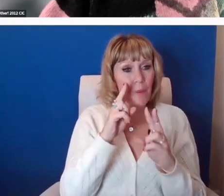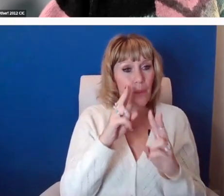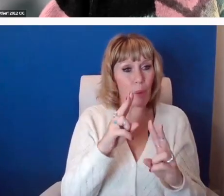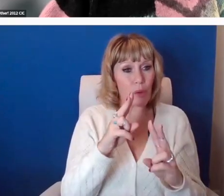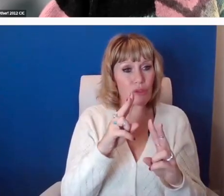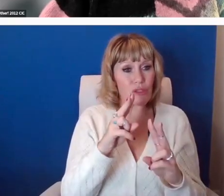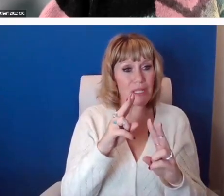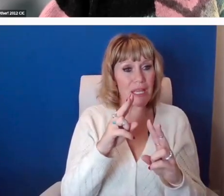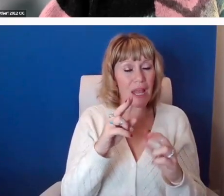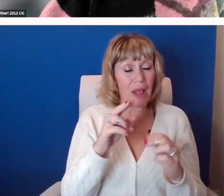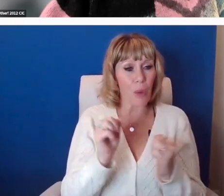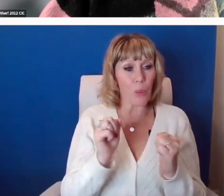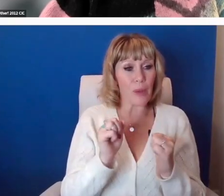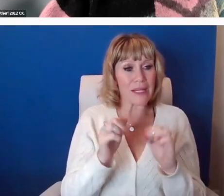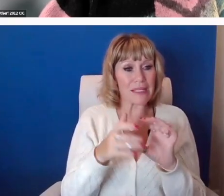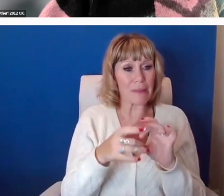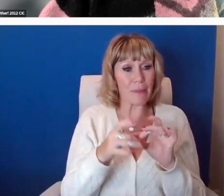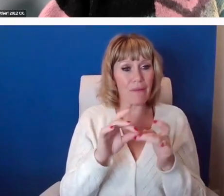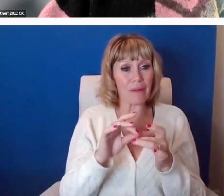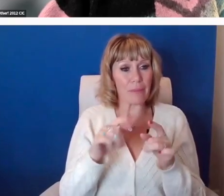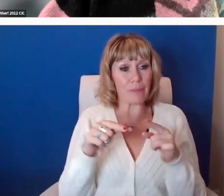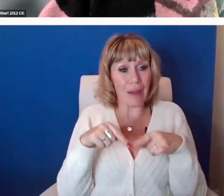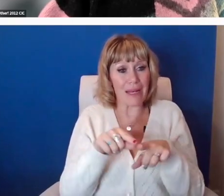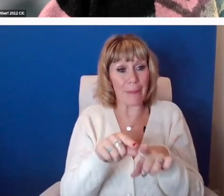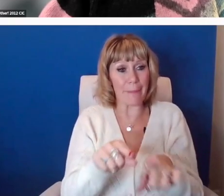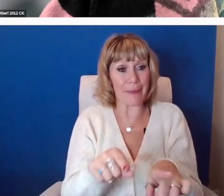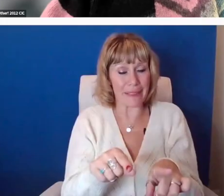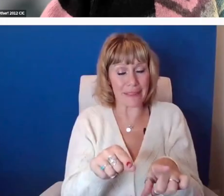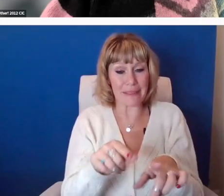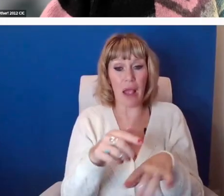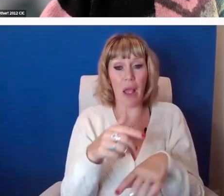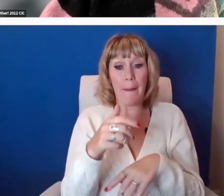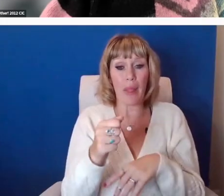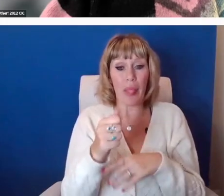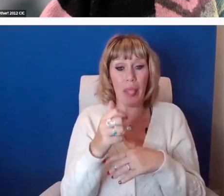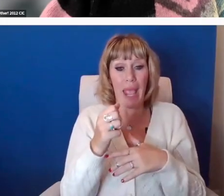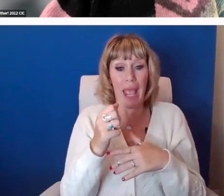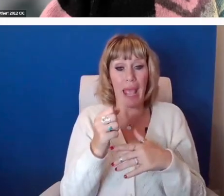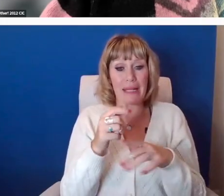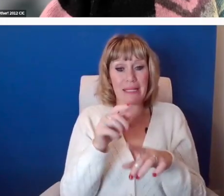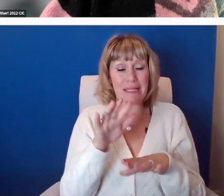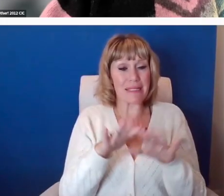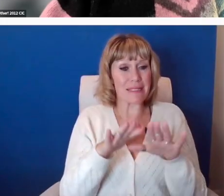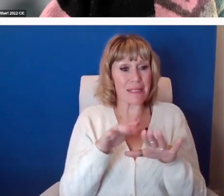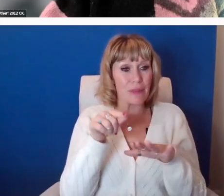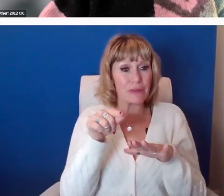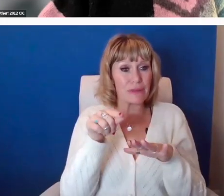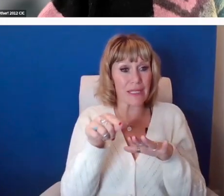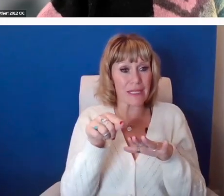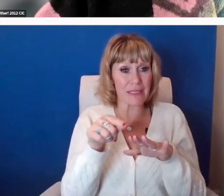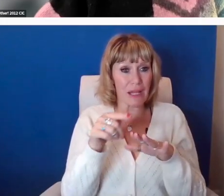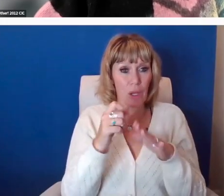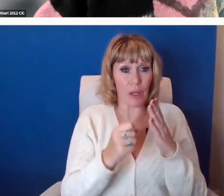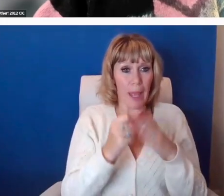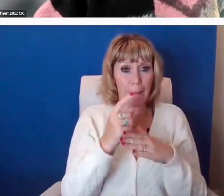on at the moment, but they had an op art inspired section of the opening, which I think could only happen in Italy.